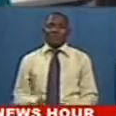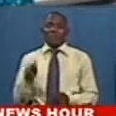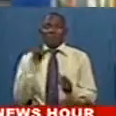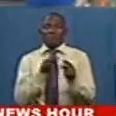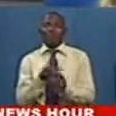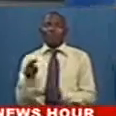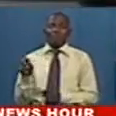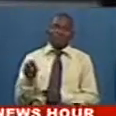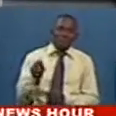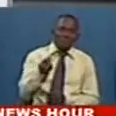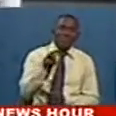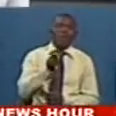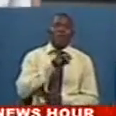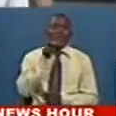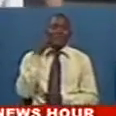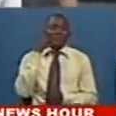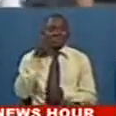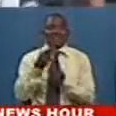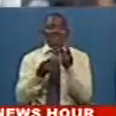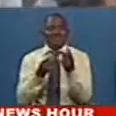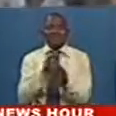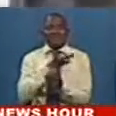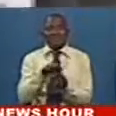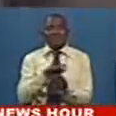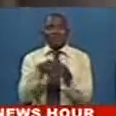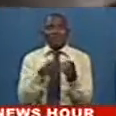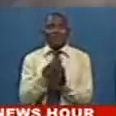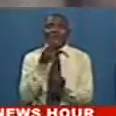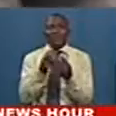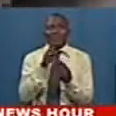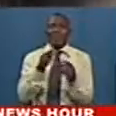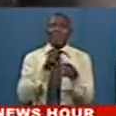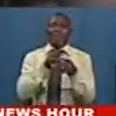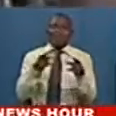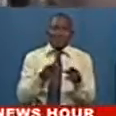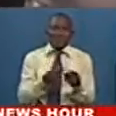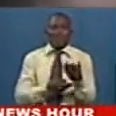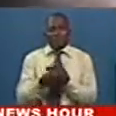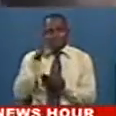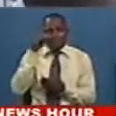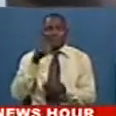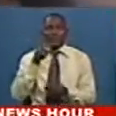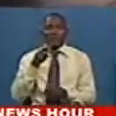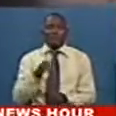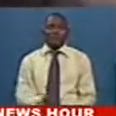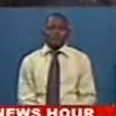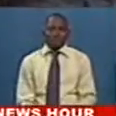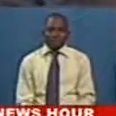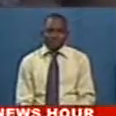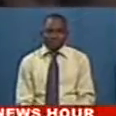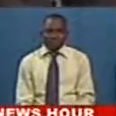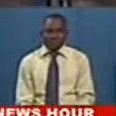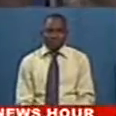Tourists all over the world are schooled on his life and achievements upon a visit to the original birthplace of Dr. Hideyo